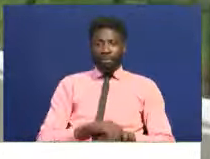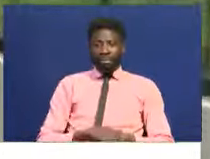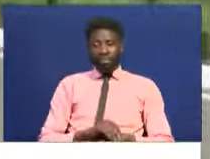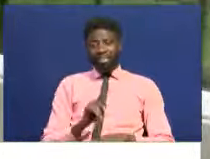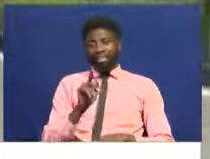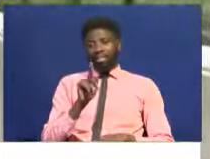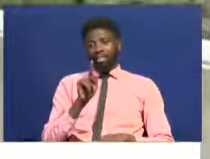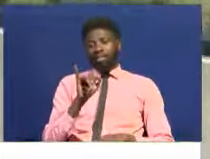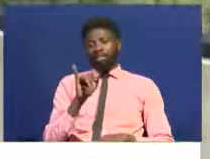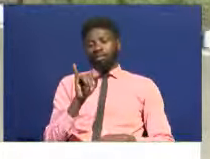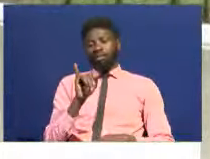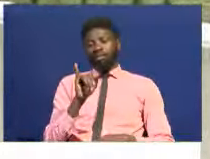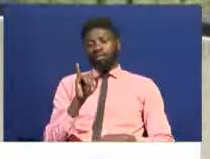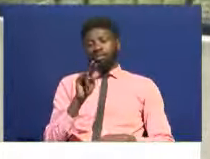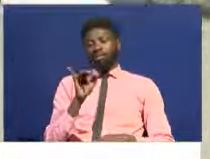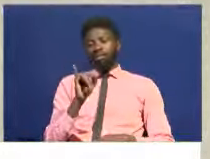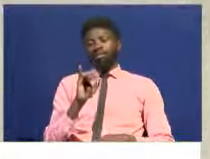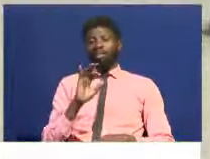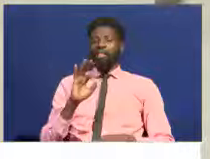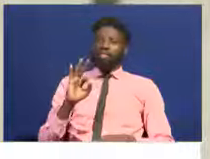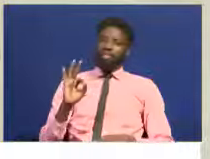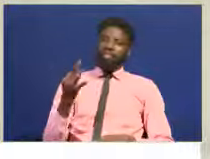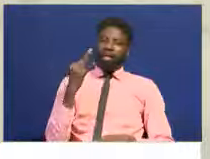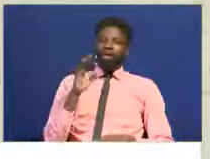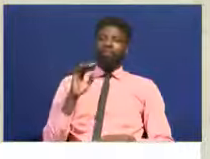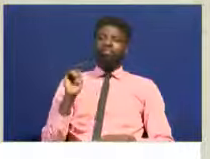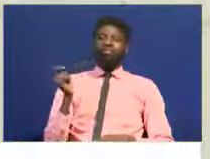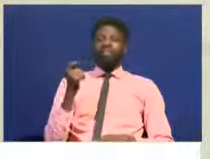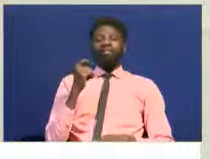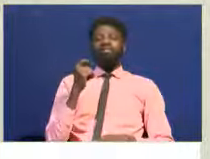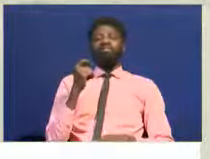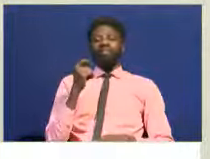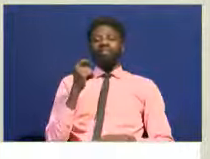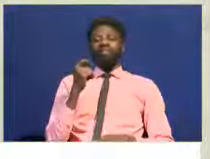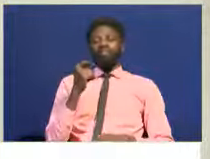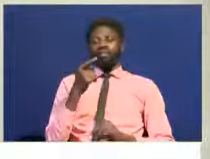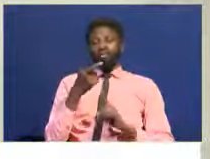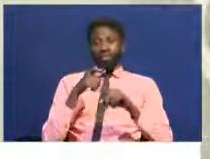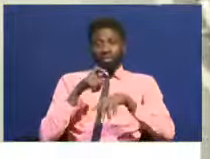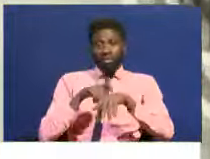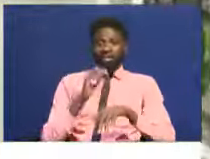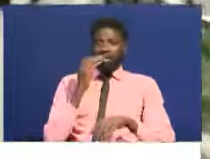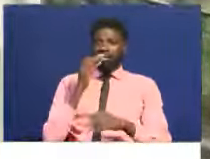after the impeachment of his predecessor. Kasichana Masha, Easy Friday.